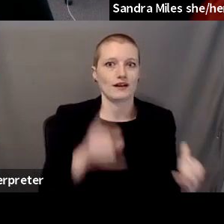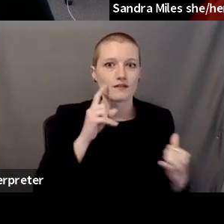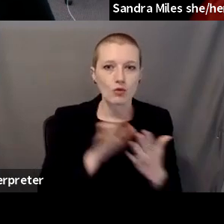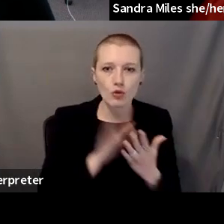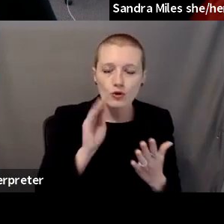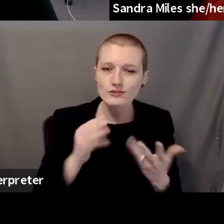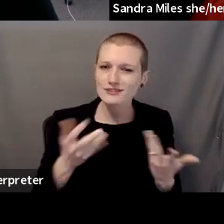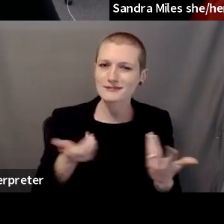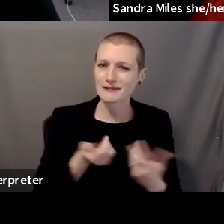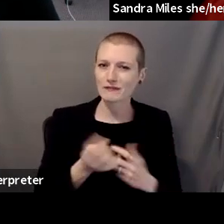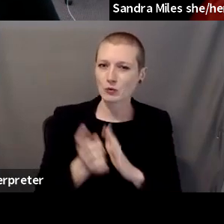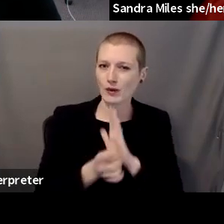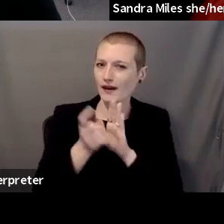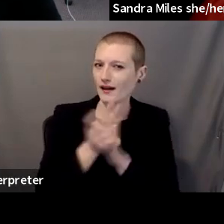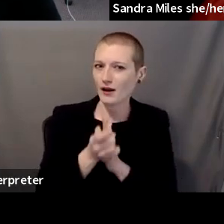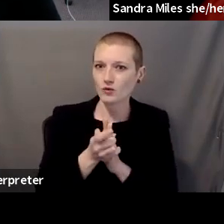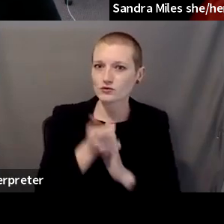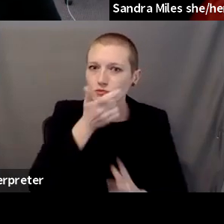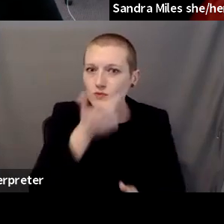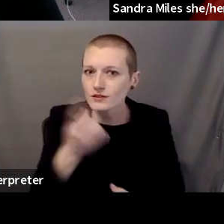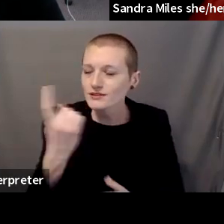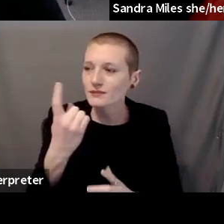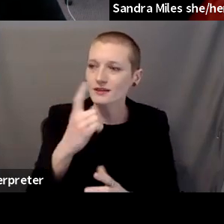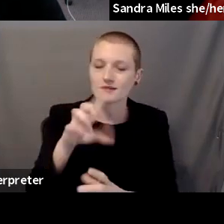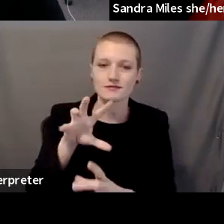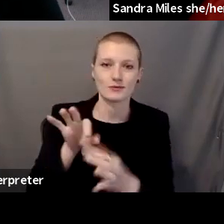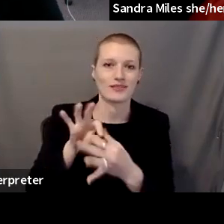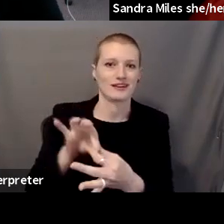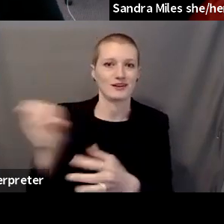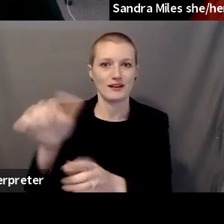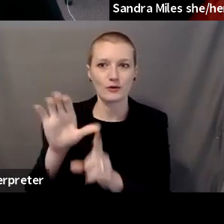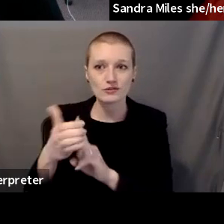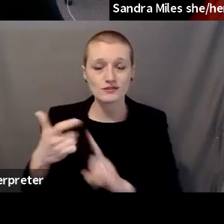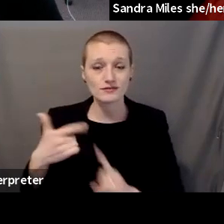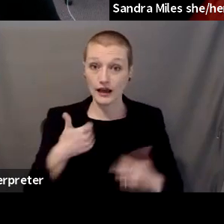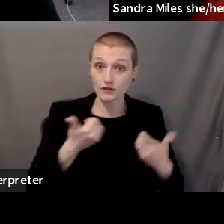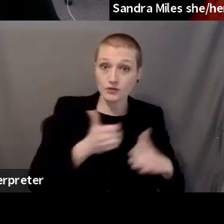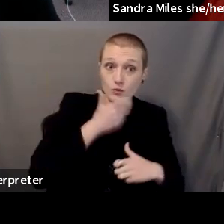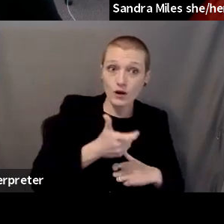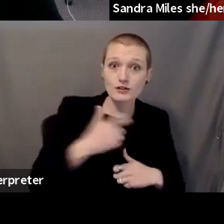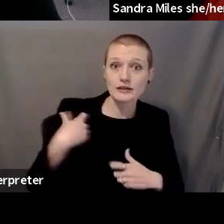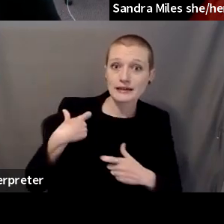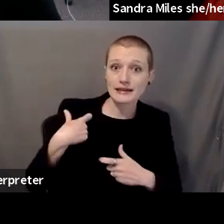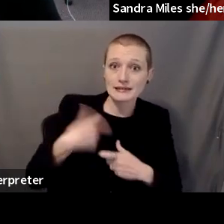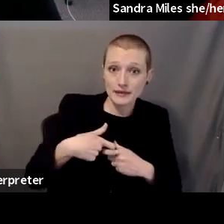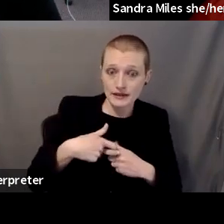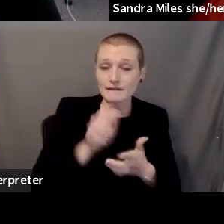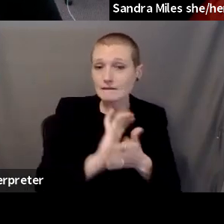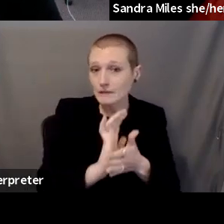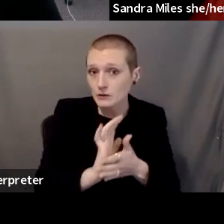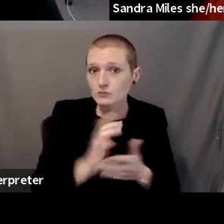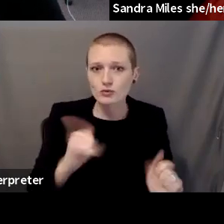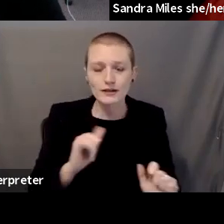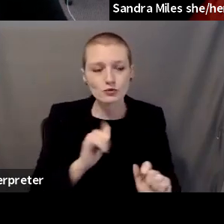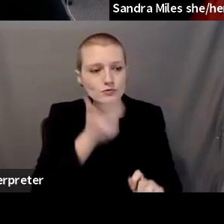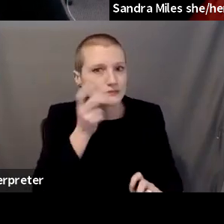something that is a part of a different culture than yours. I try to watch Hispanic films just to, you know, be a part of this different